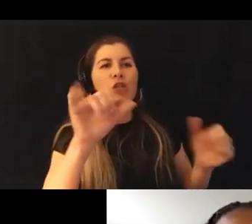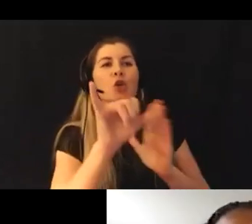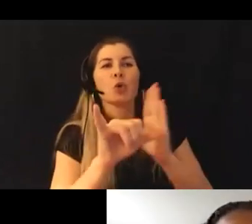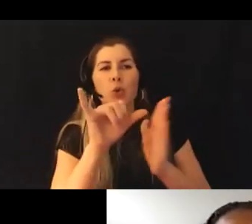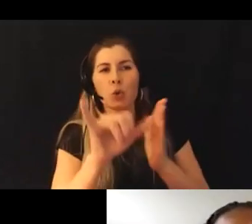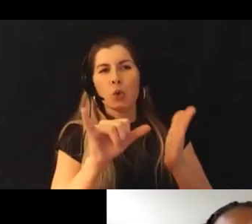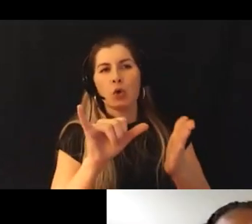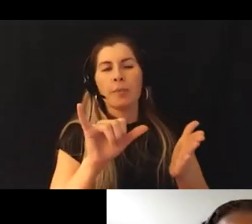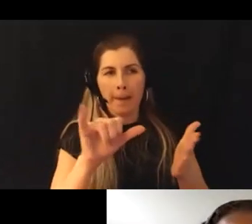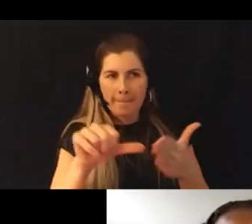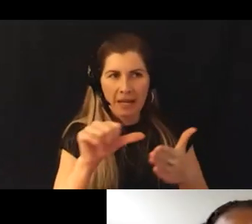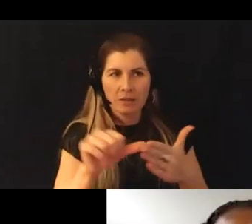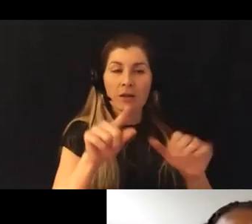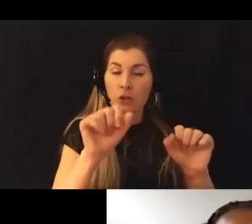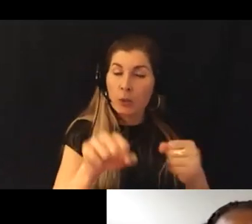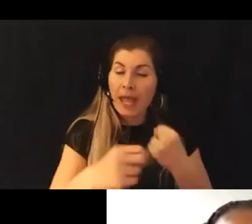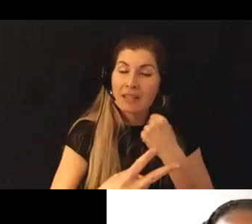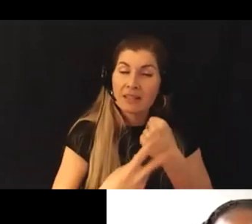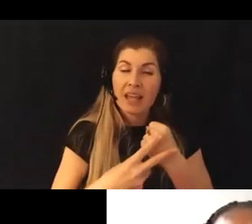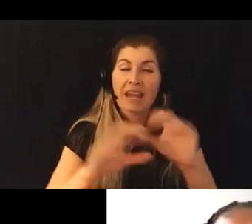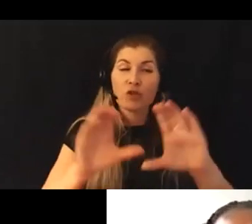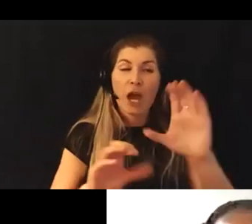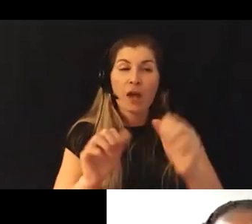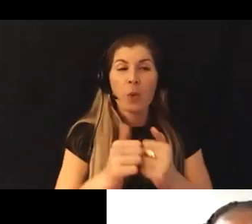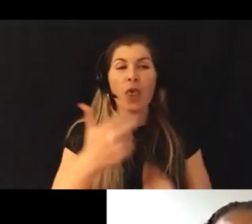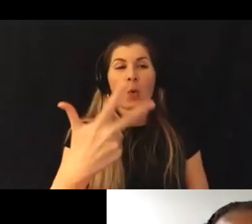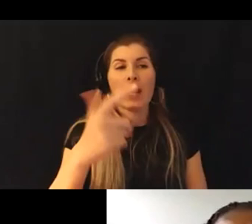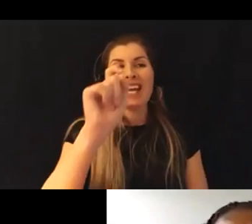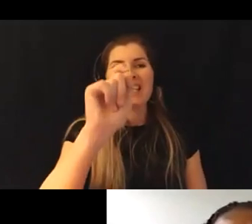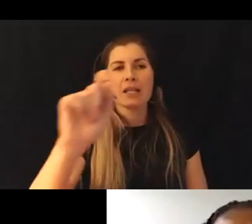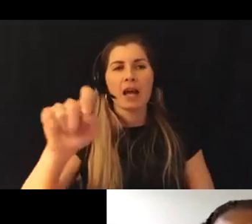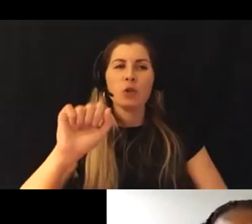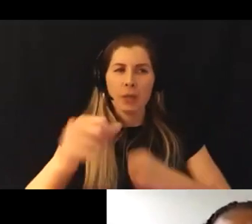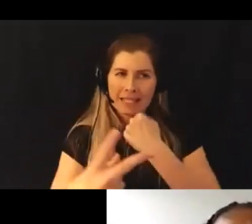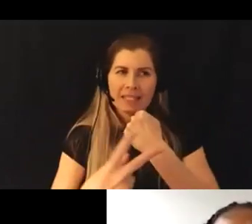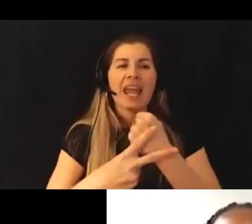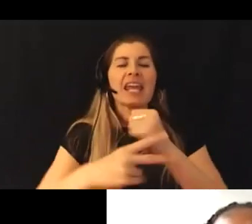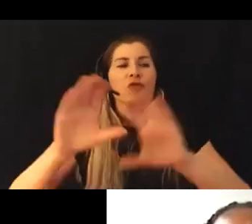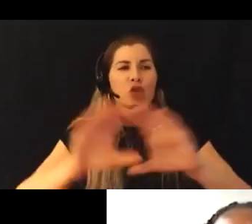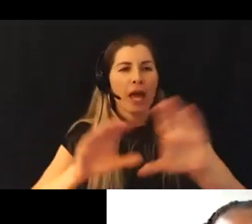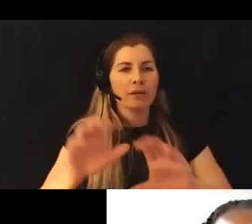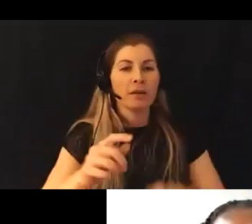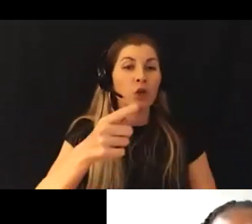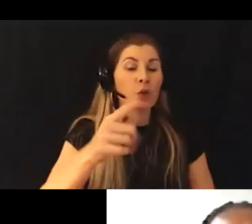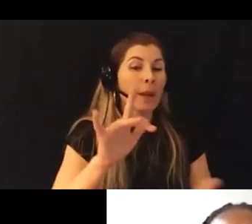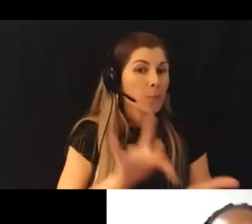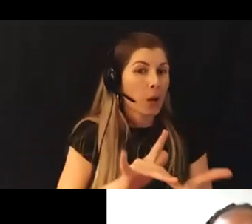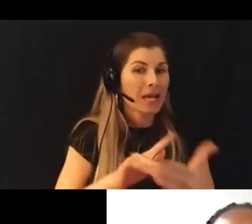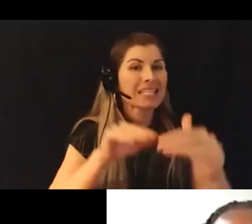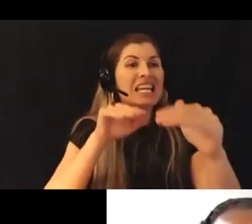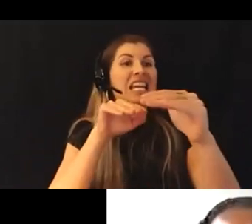can save the chat using the three dots. So what I want you guys to do is to press enter on all